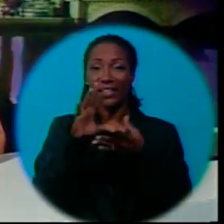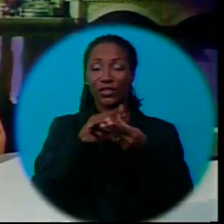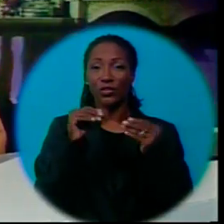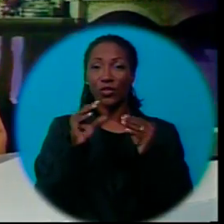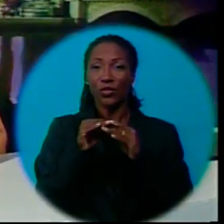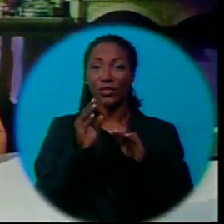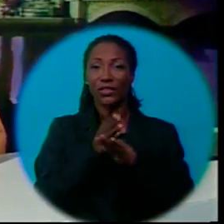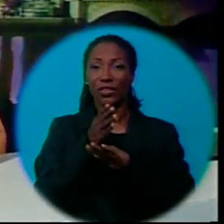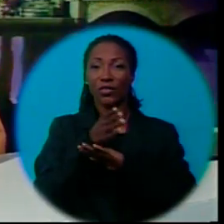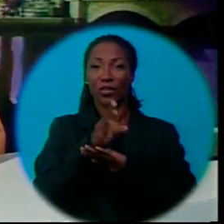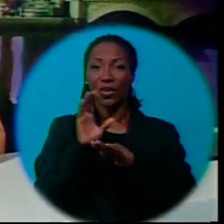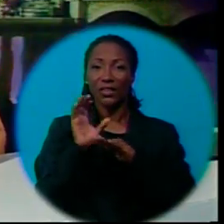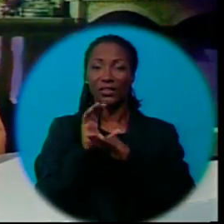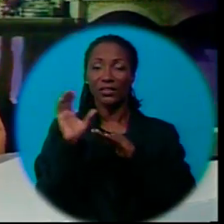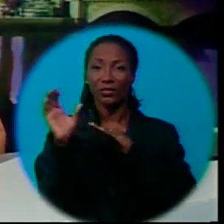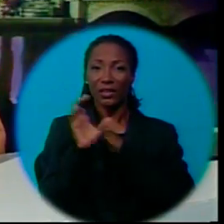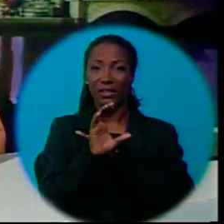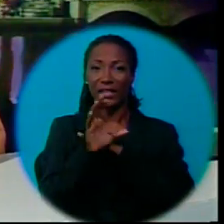making headlines across our region and remember month will be see nextί the news the v